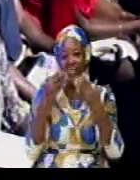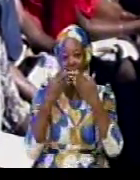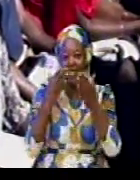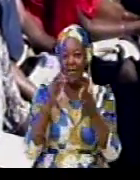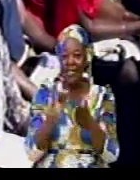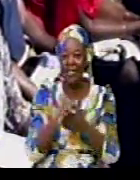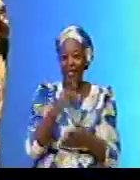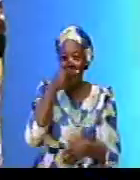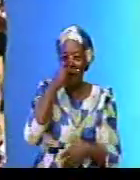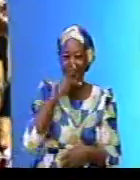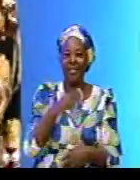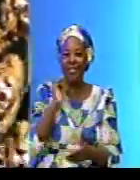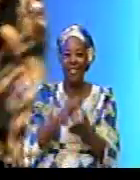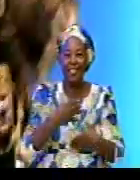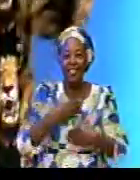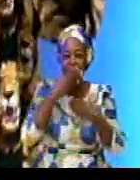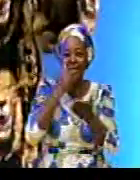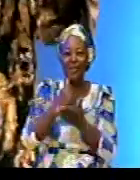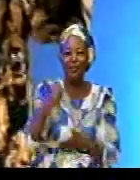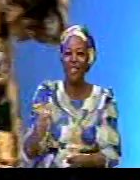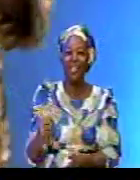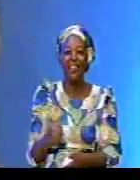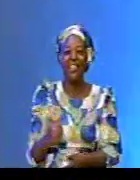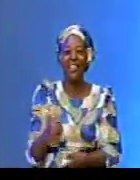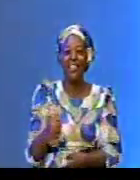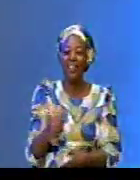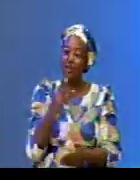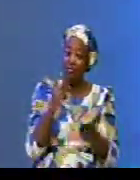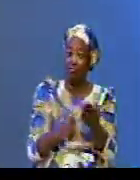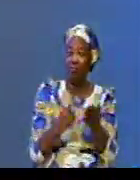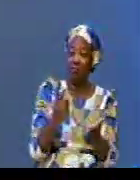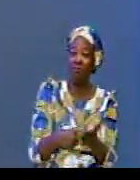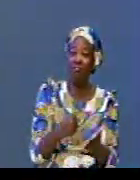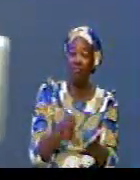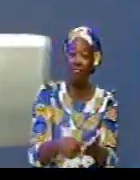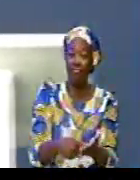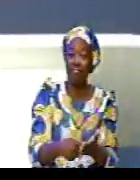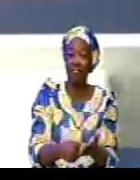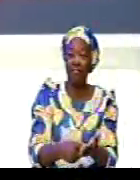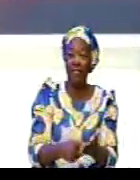You know, thank you, little boy there.